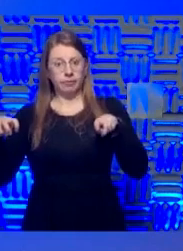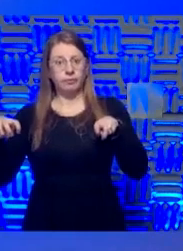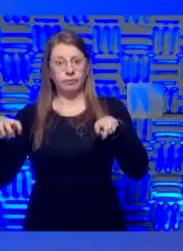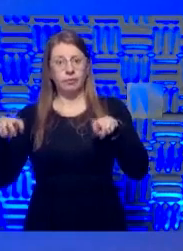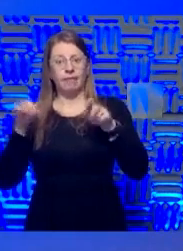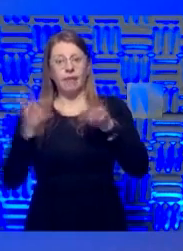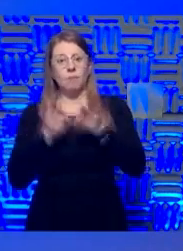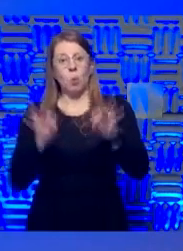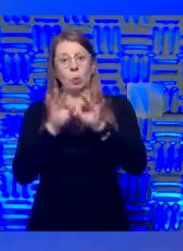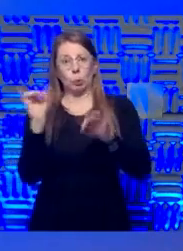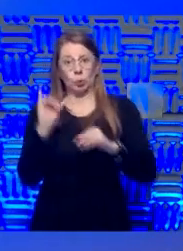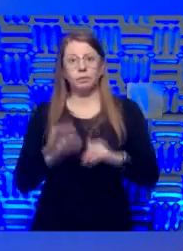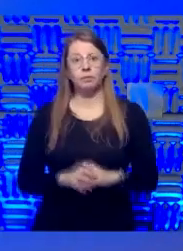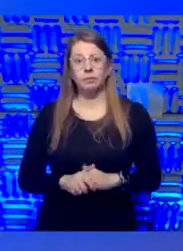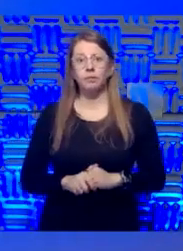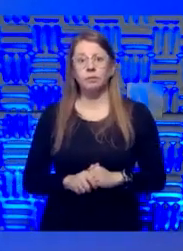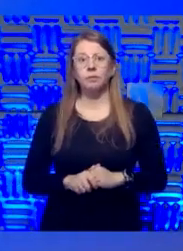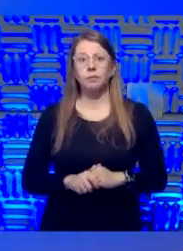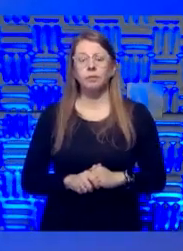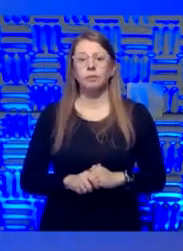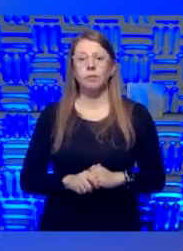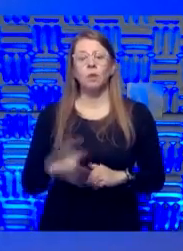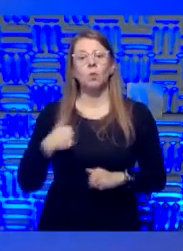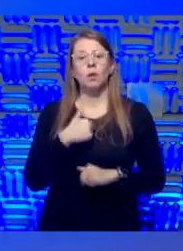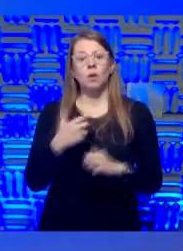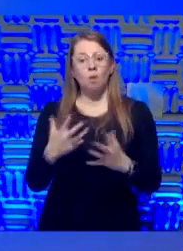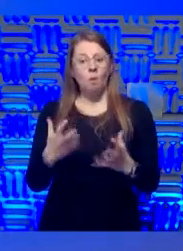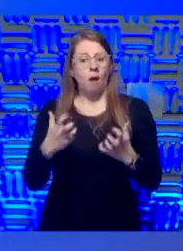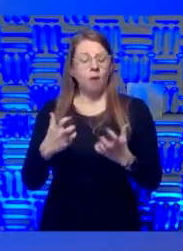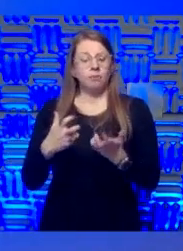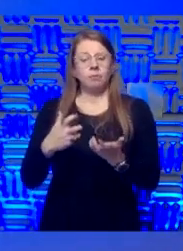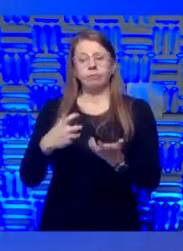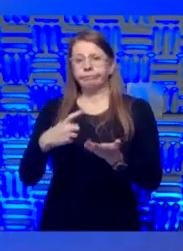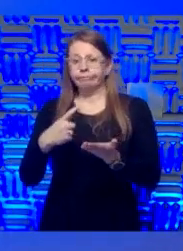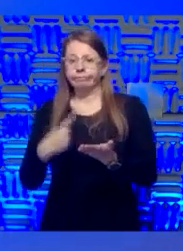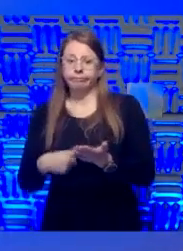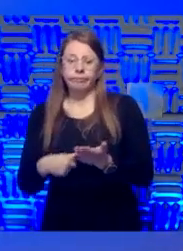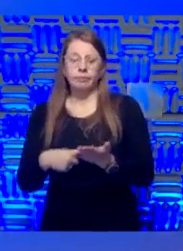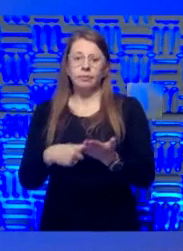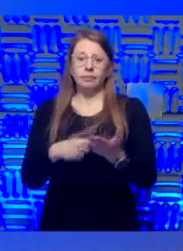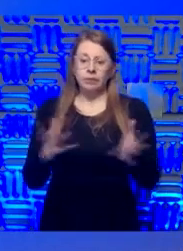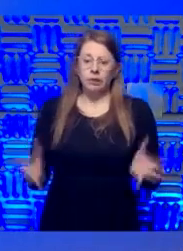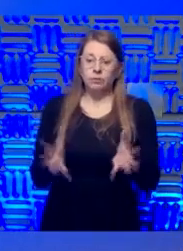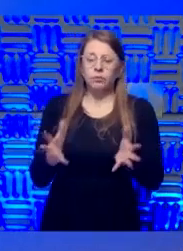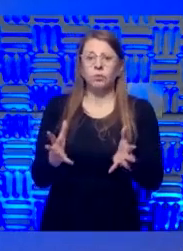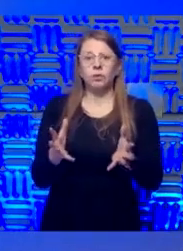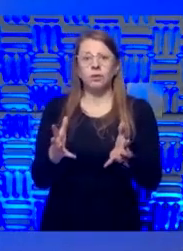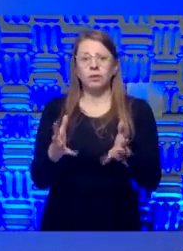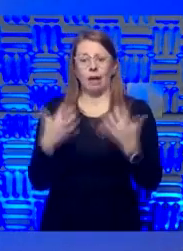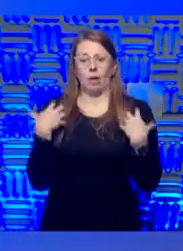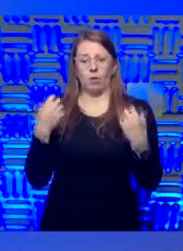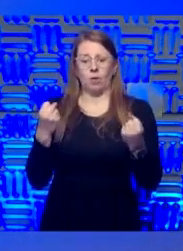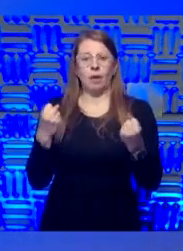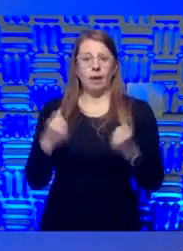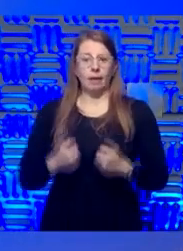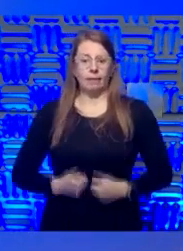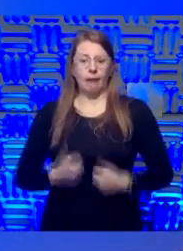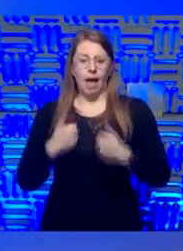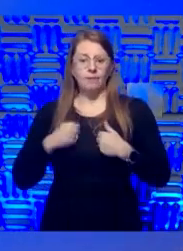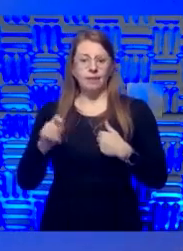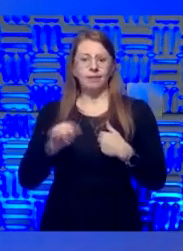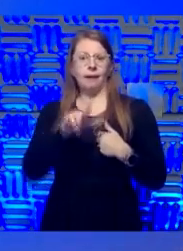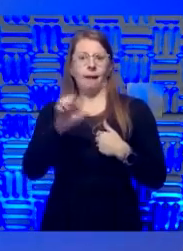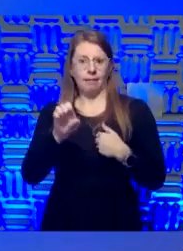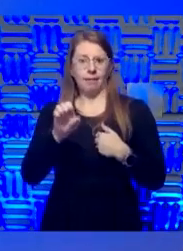be important as well. I mean, we want to talk about and endorse healthy lifestyles, and certainly activity and sport is one of